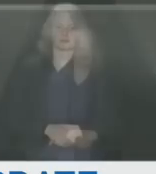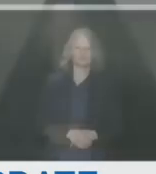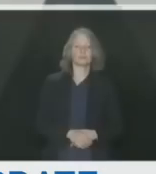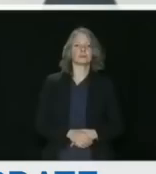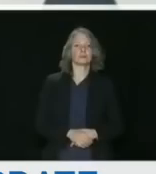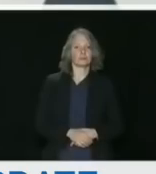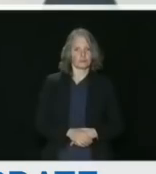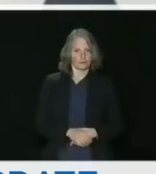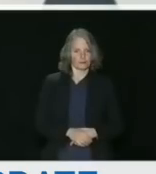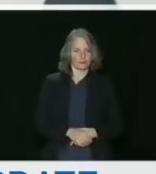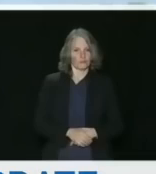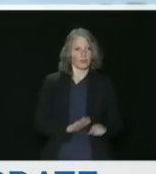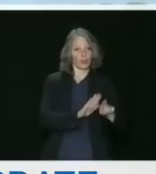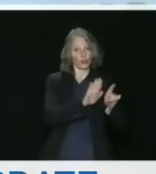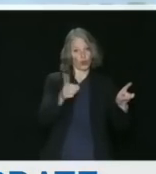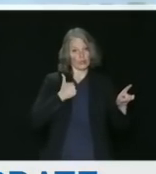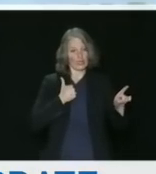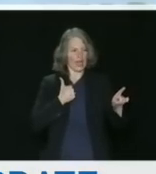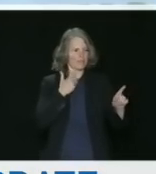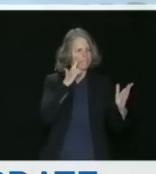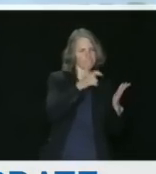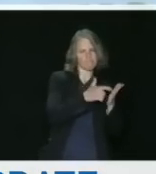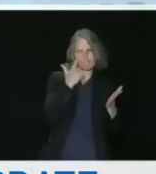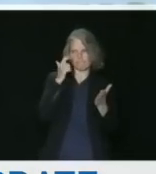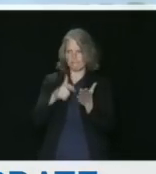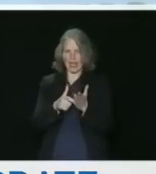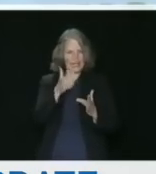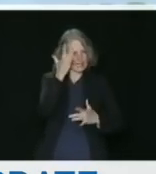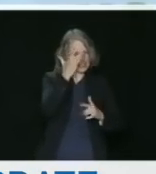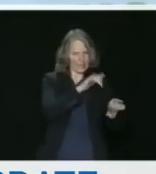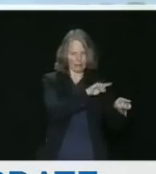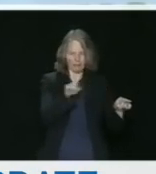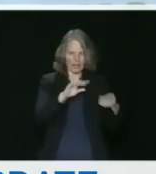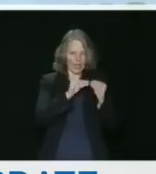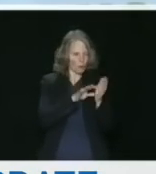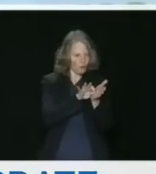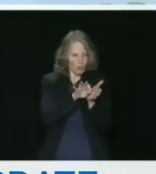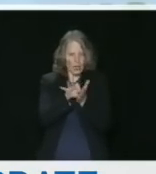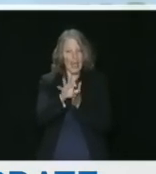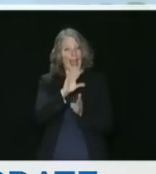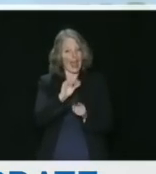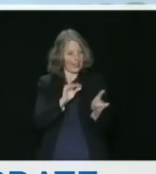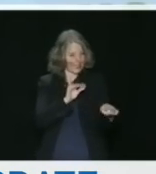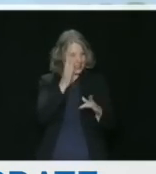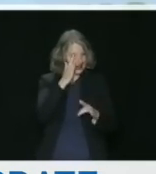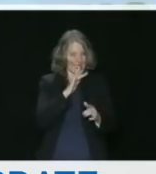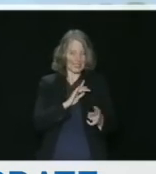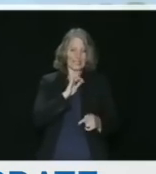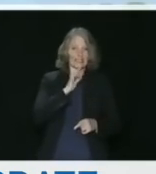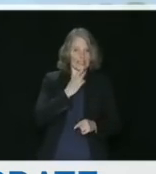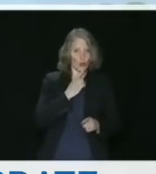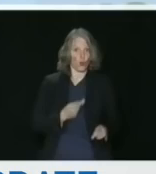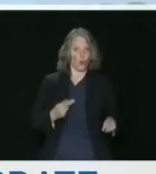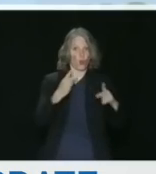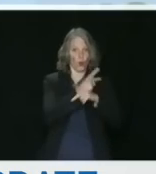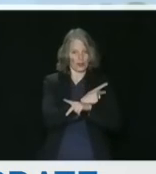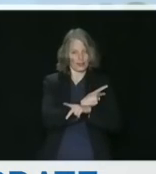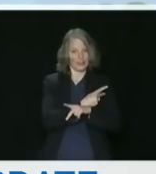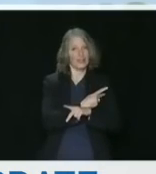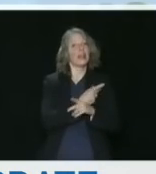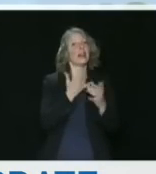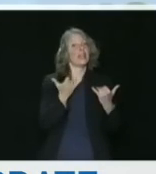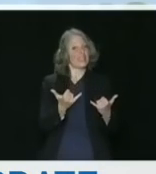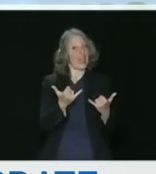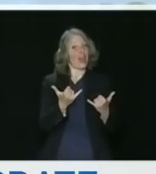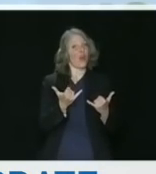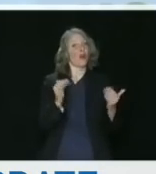National disease and severe indicators have increased considerably over the past month. Average case counts are now more than